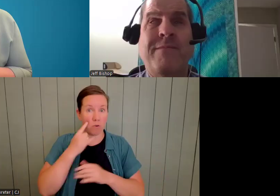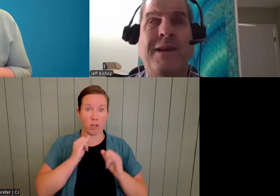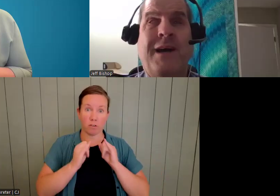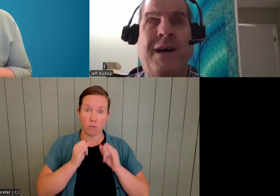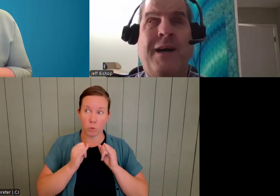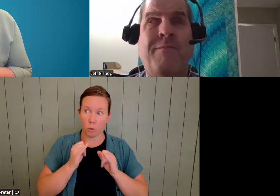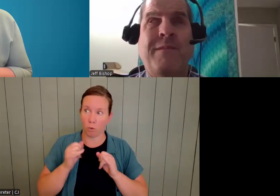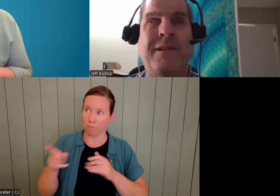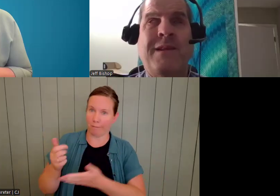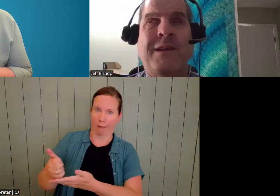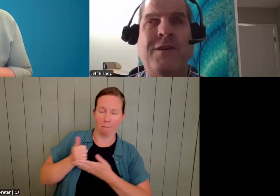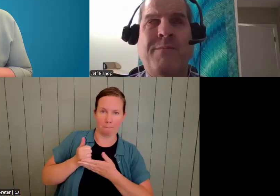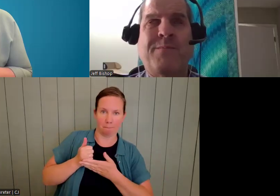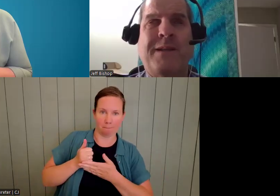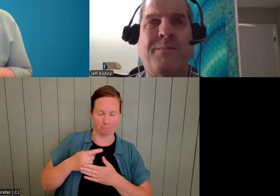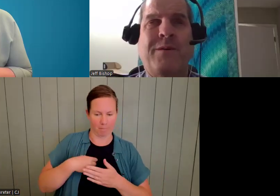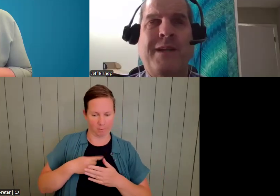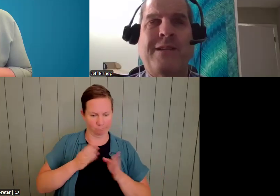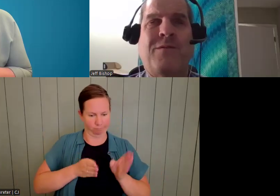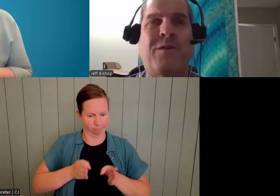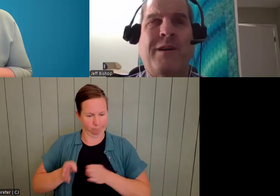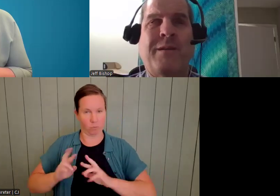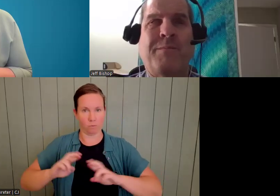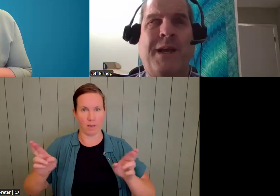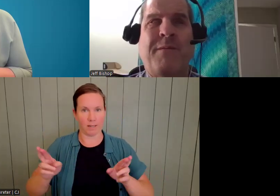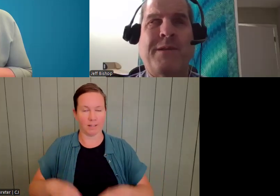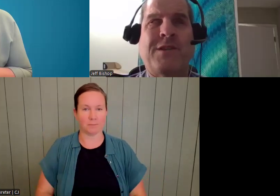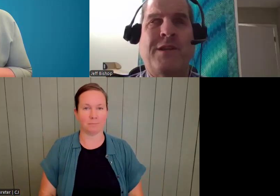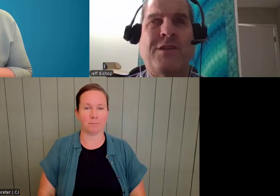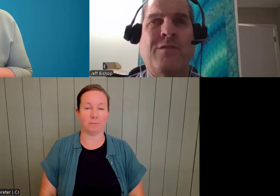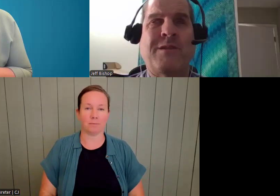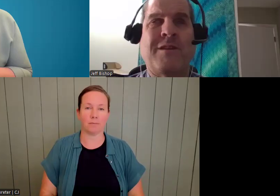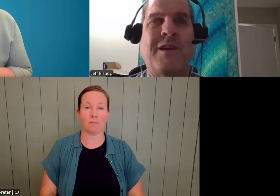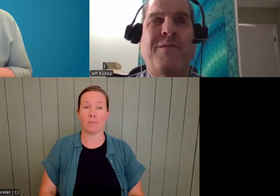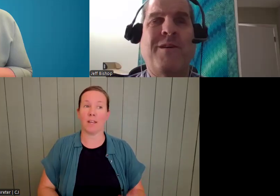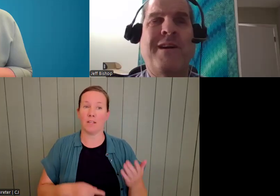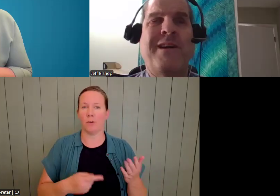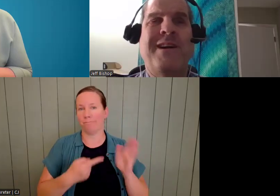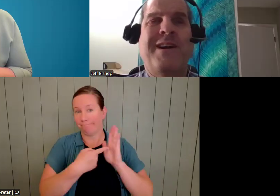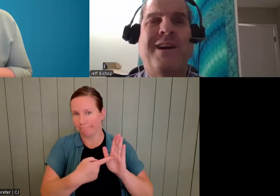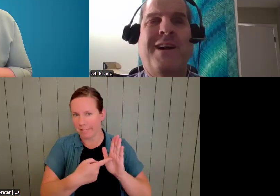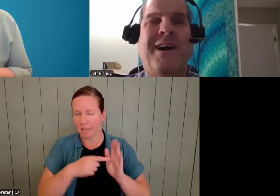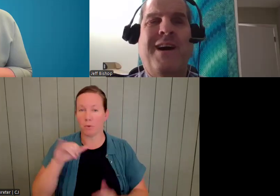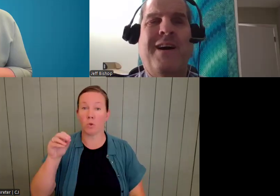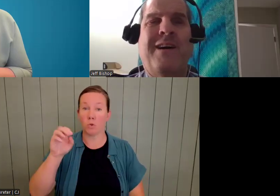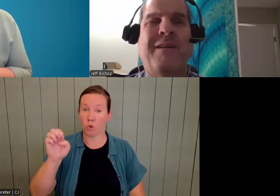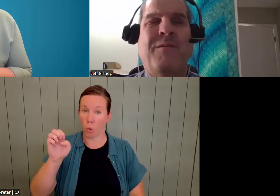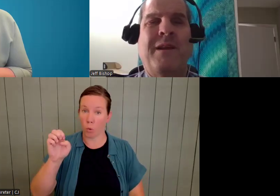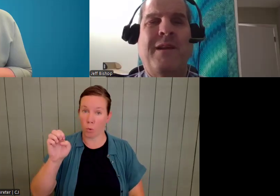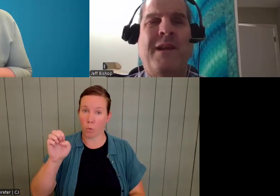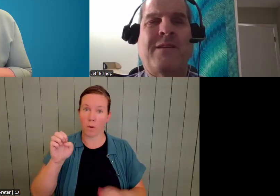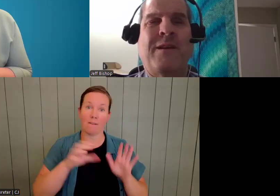case, the job responsibilities for the type of position that Joe was looking for,